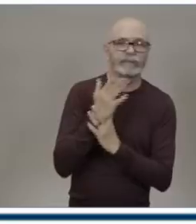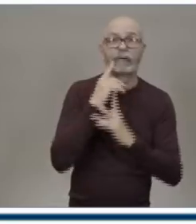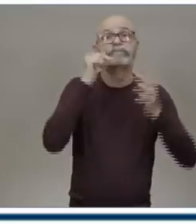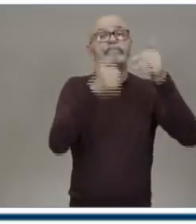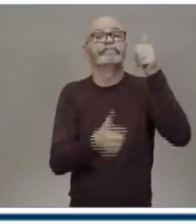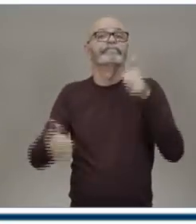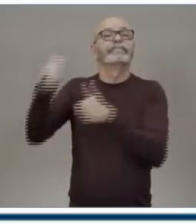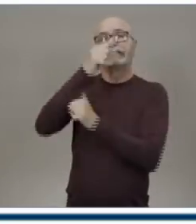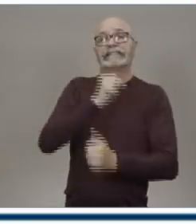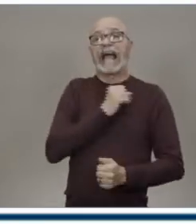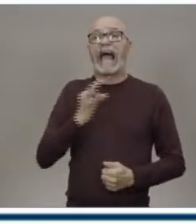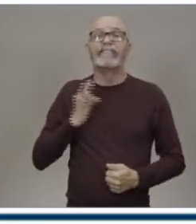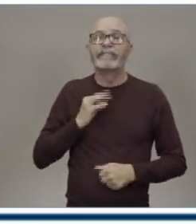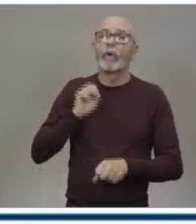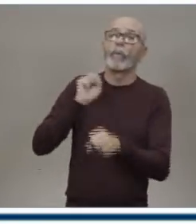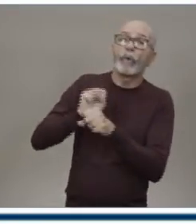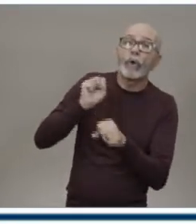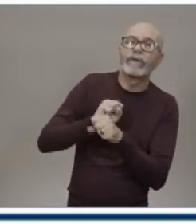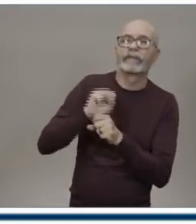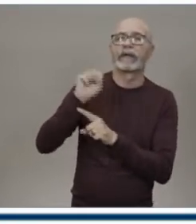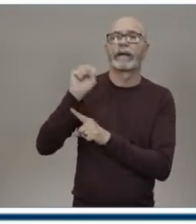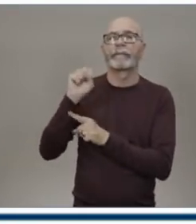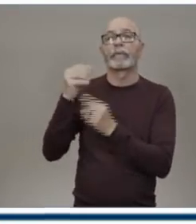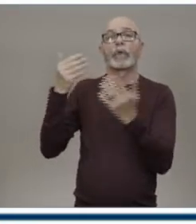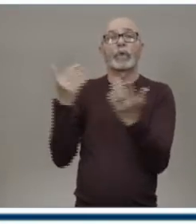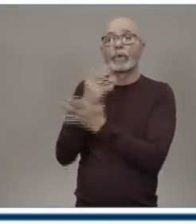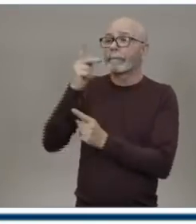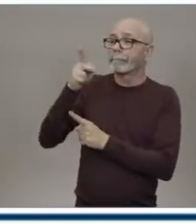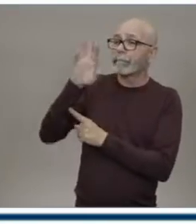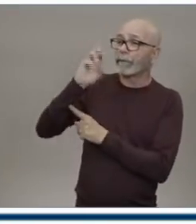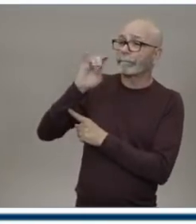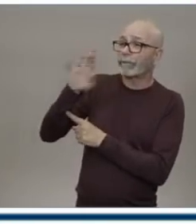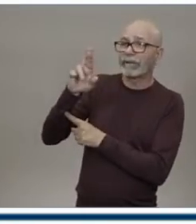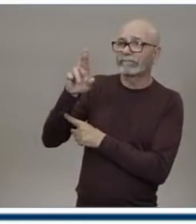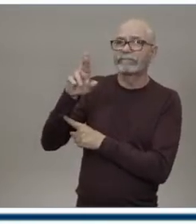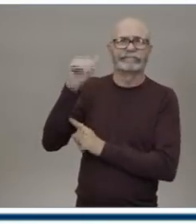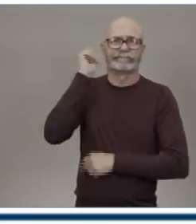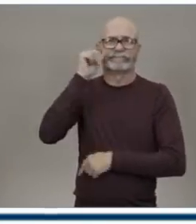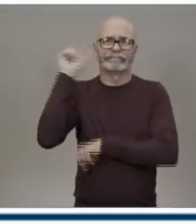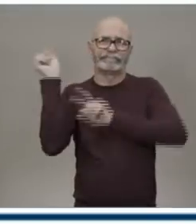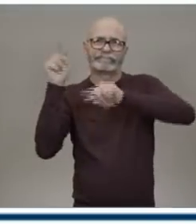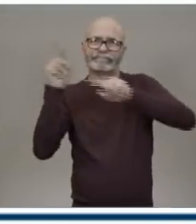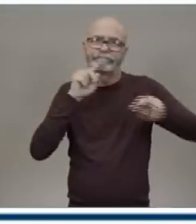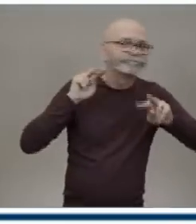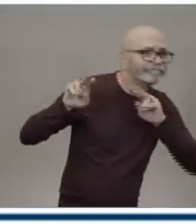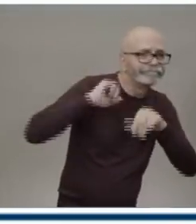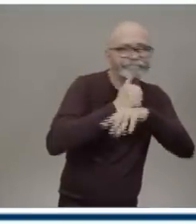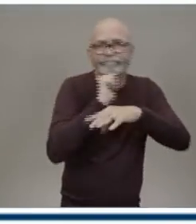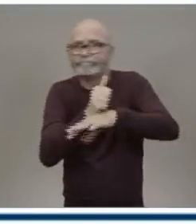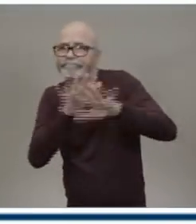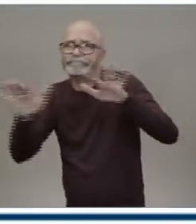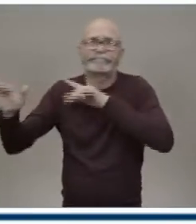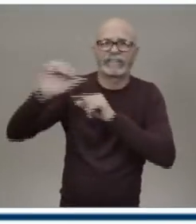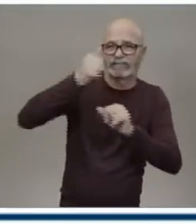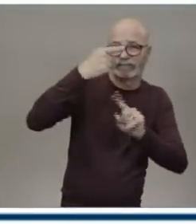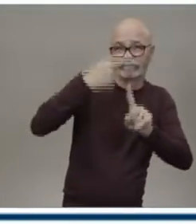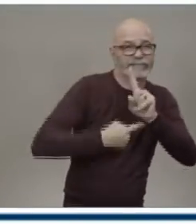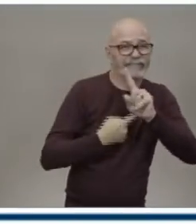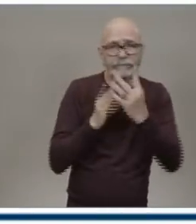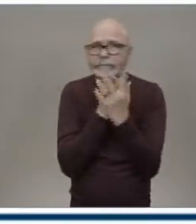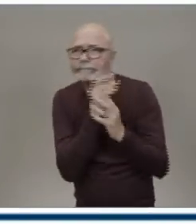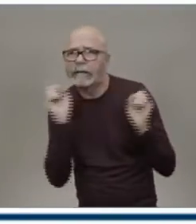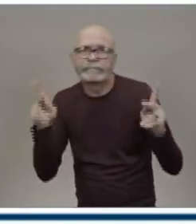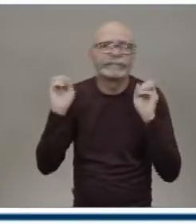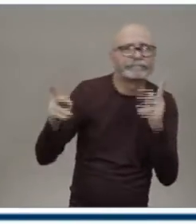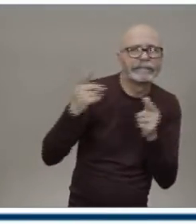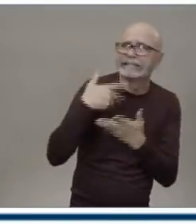Premier's office who have been in here day in and day out for the last 10 months to ensure that we continue to communicate directly